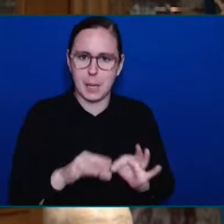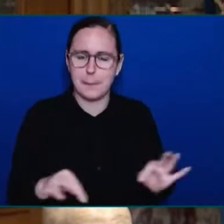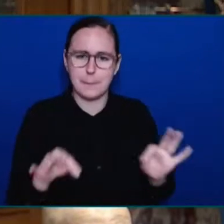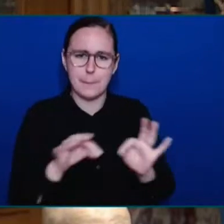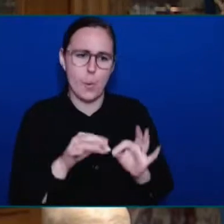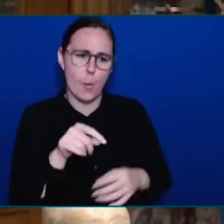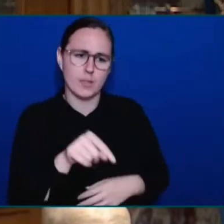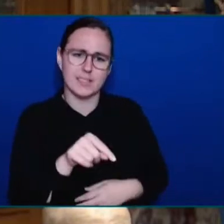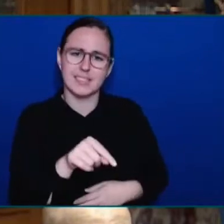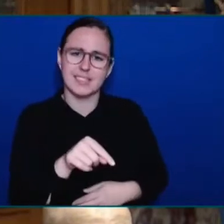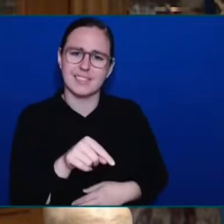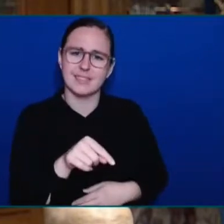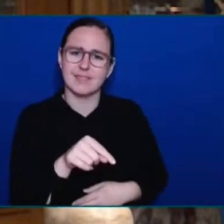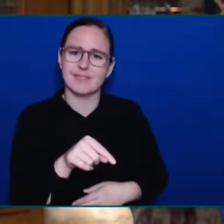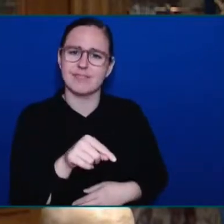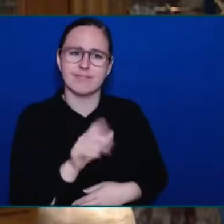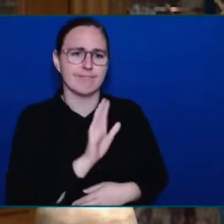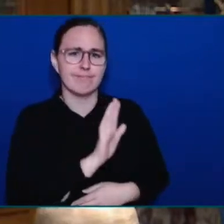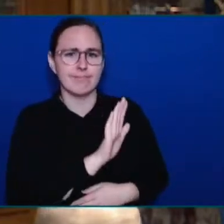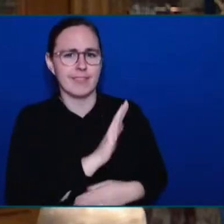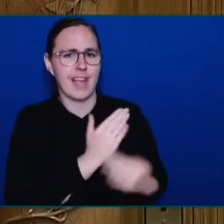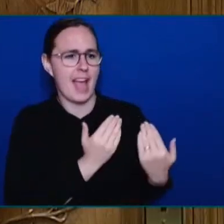state of healthcare in BC look like?